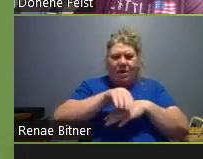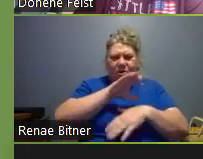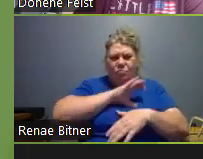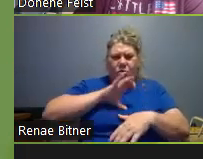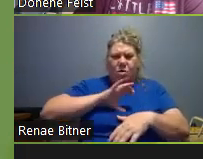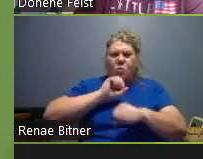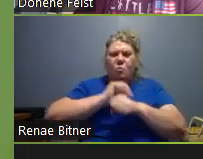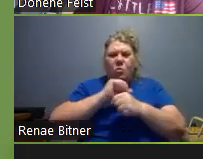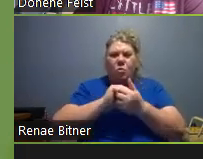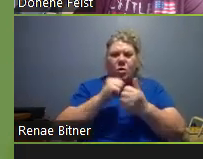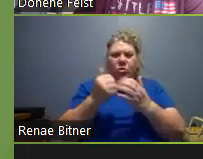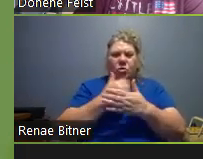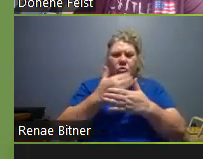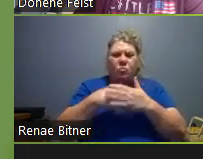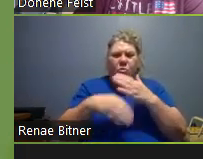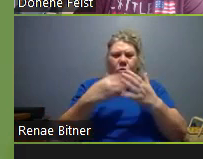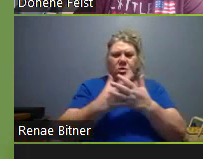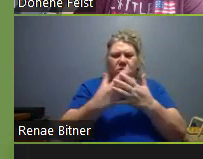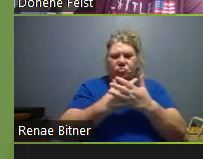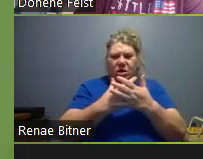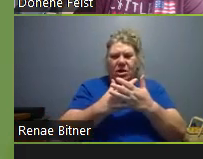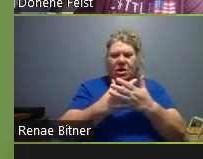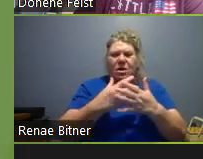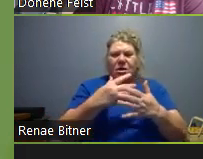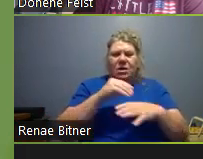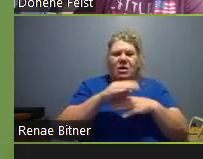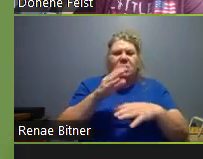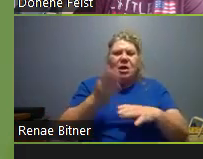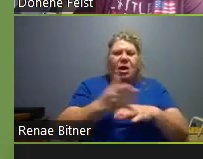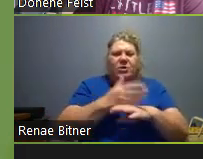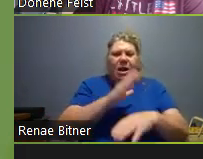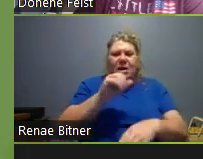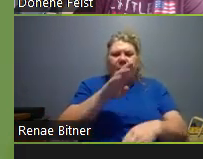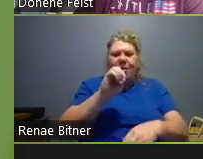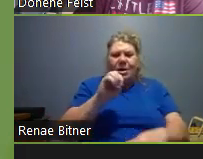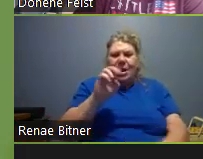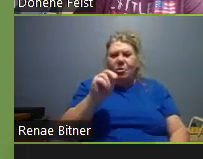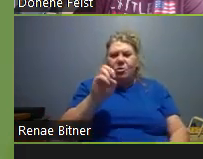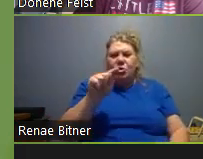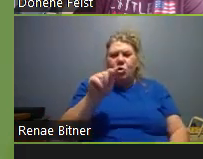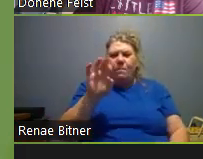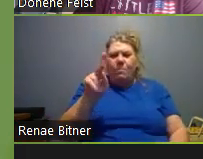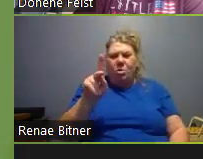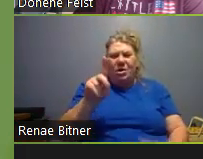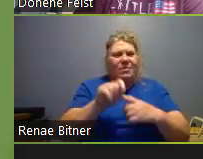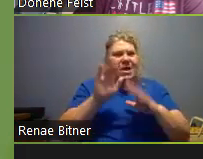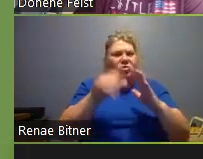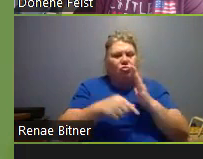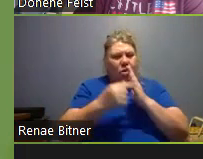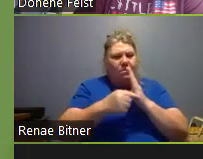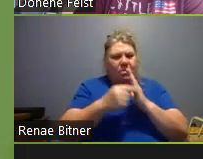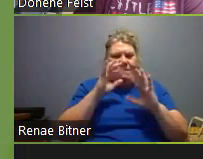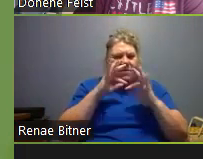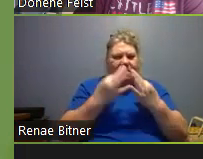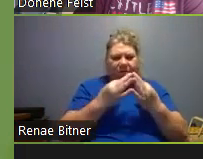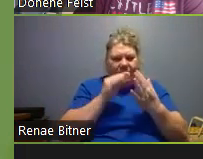with the newborn screen advisory to update our care notebook. And it is a great little publication for families to keep